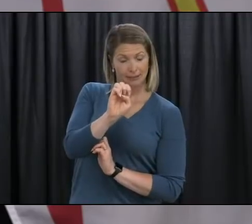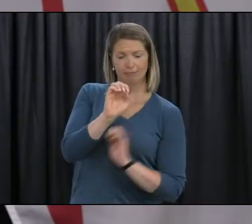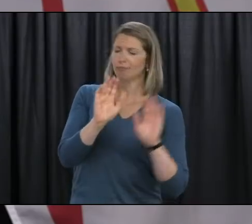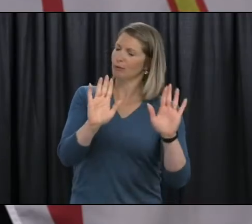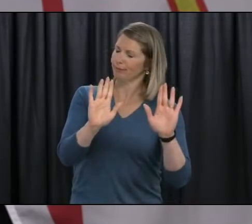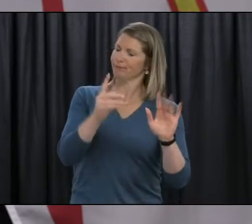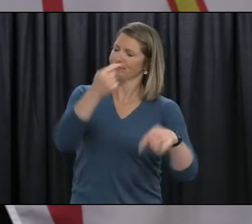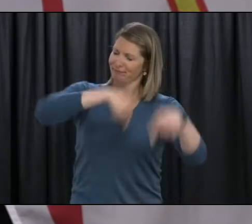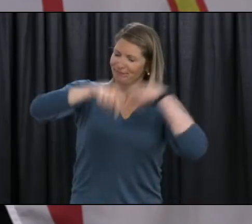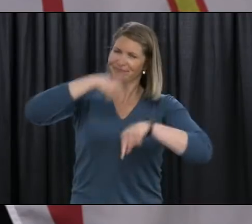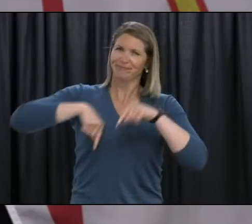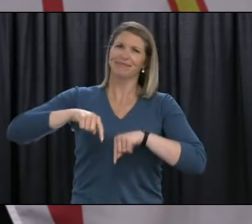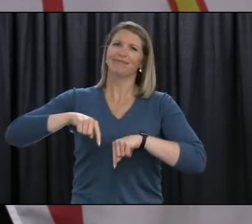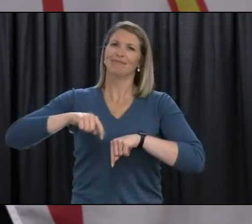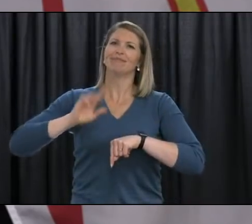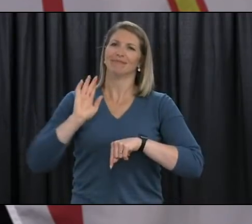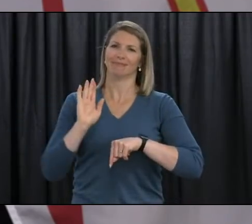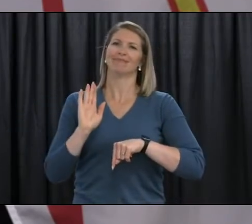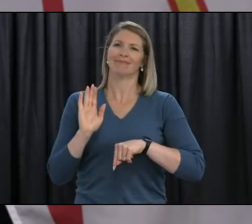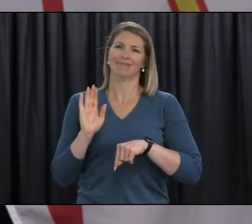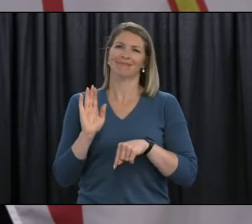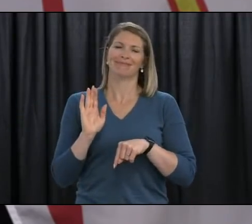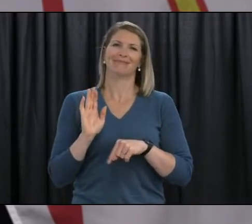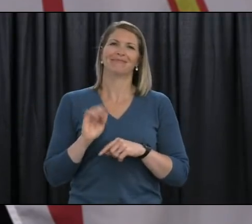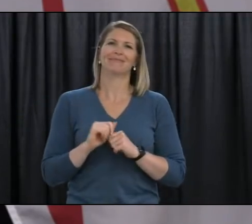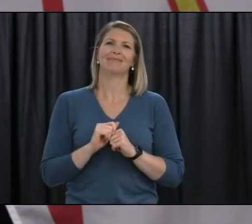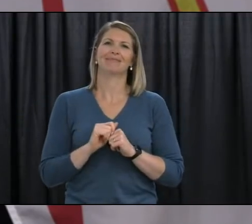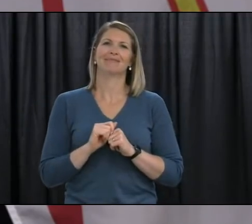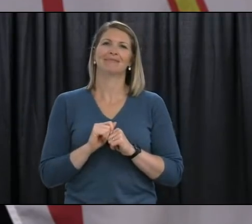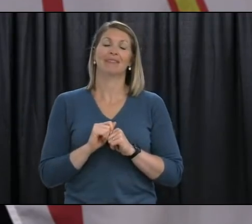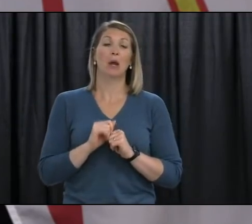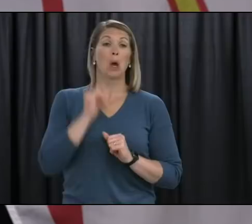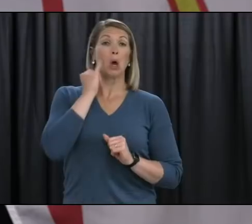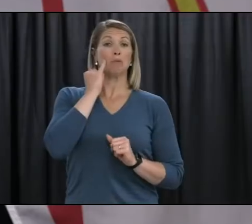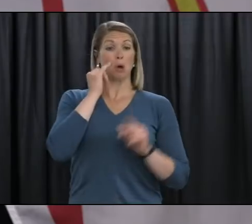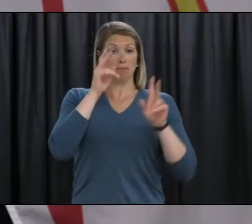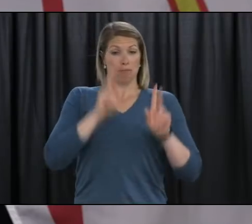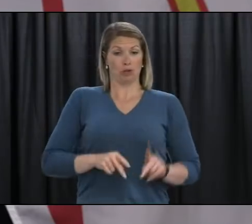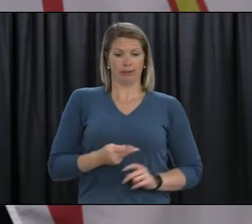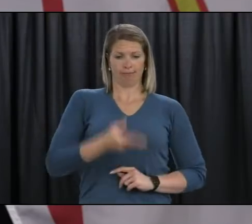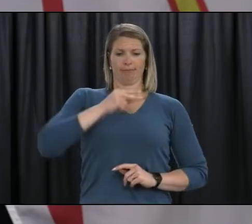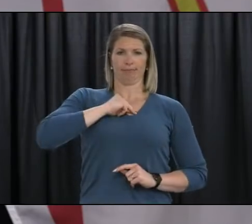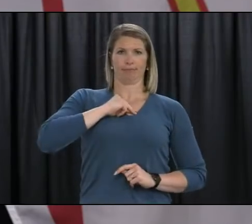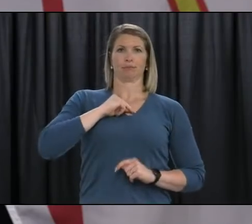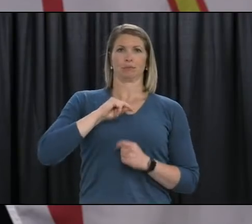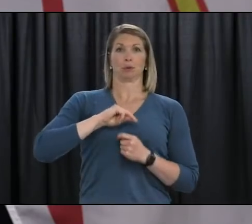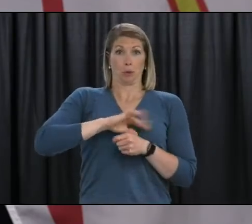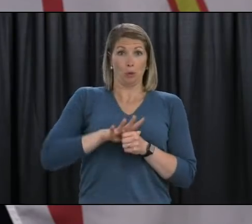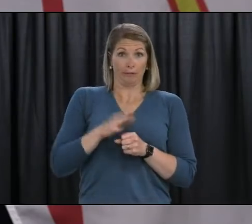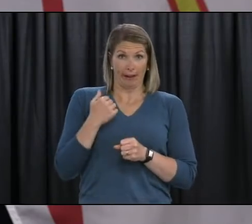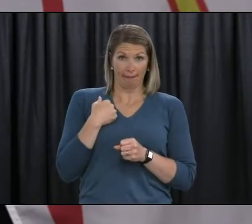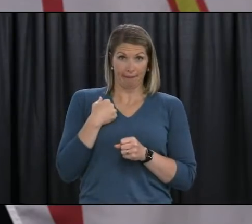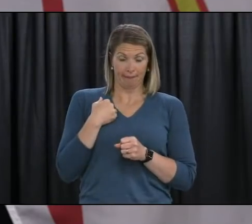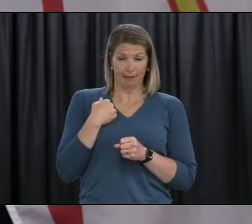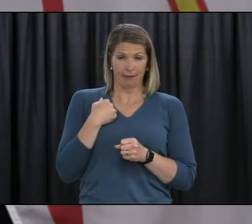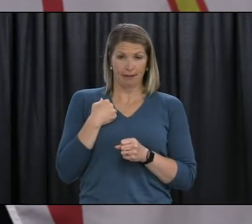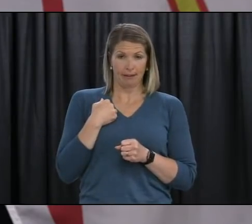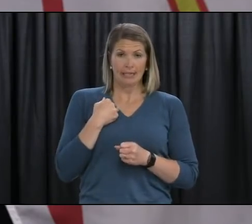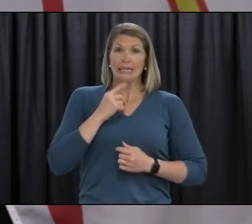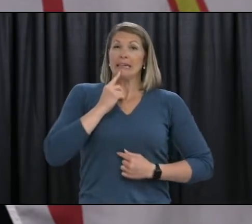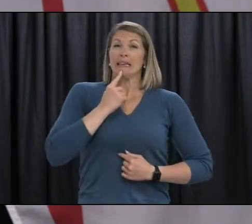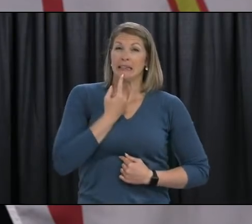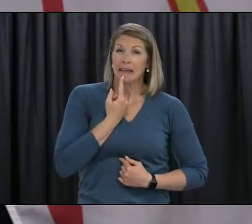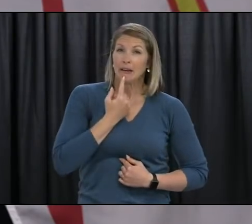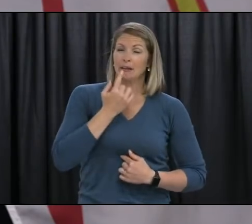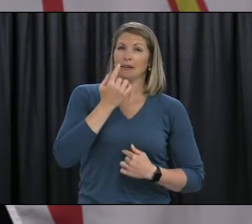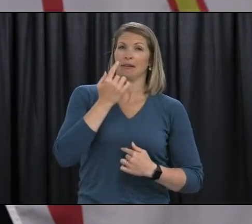up. When we have somebody who gets sick with COVID, if they are not seriously ill, so they